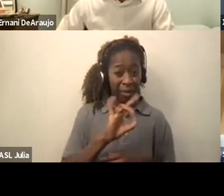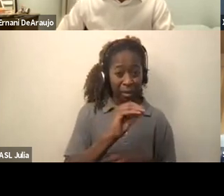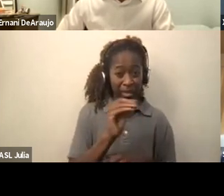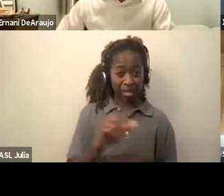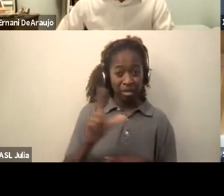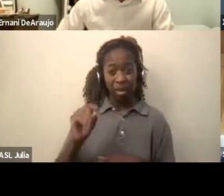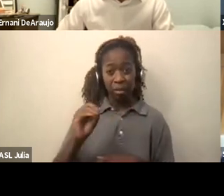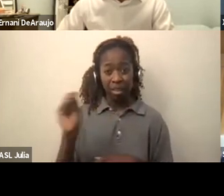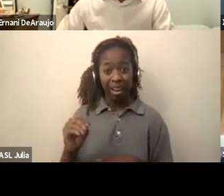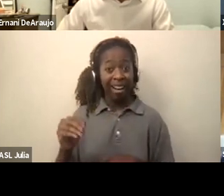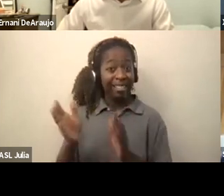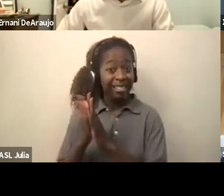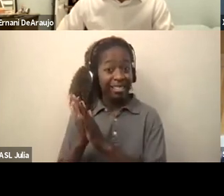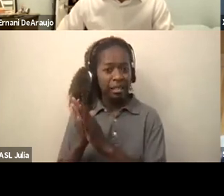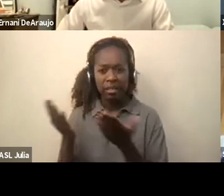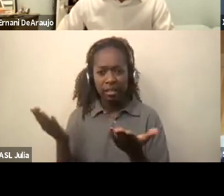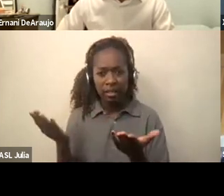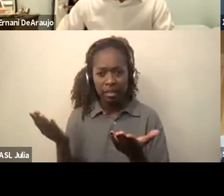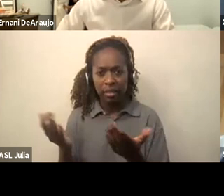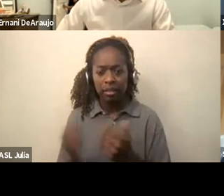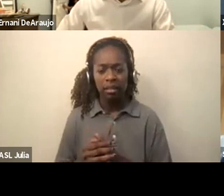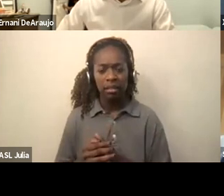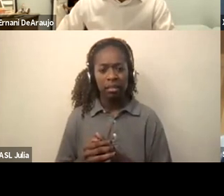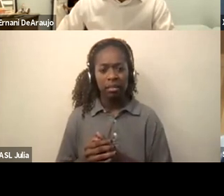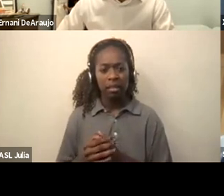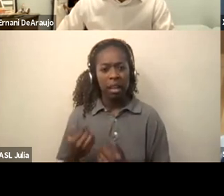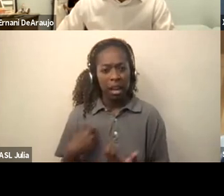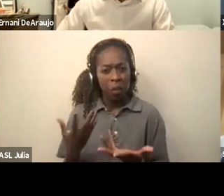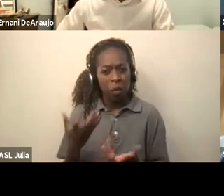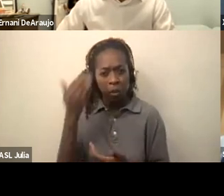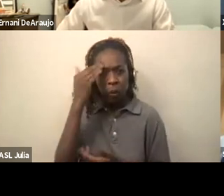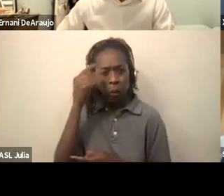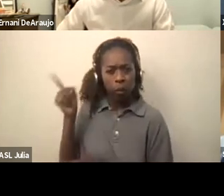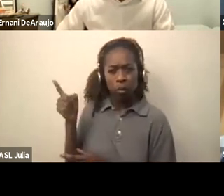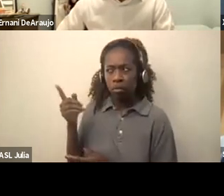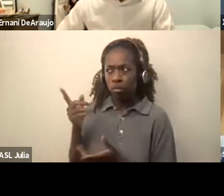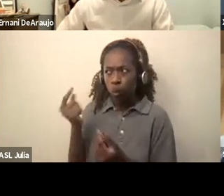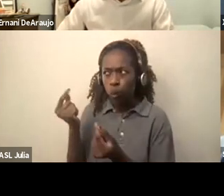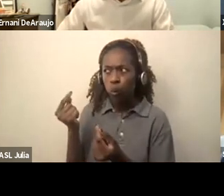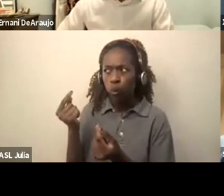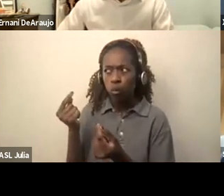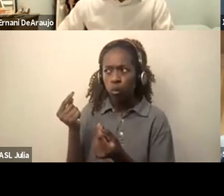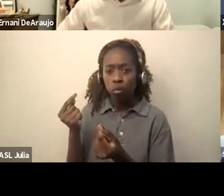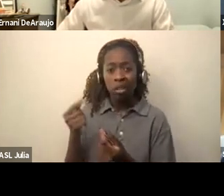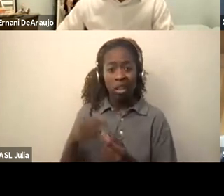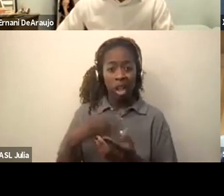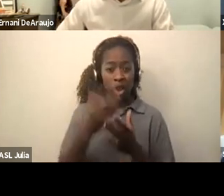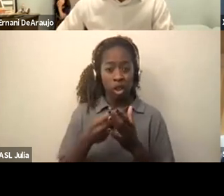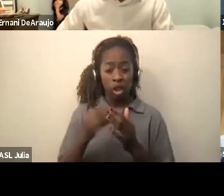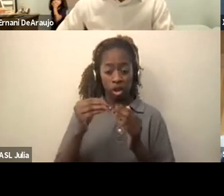it's not really clear to me what bps plans to do in terms of trying to address learning loss while i